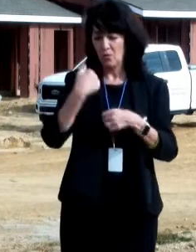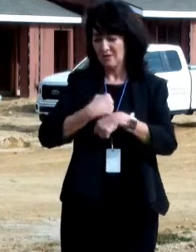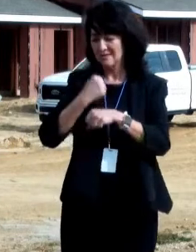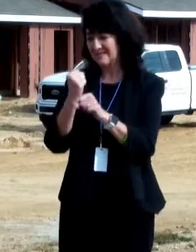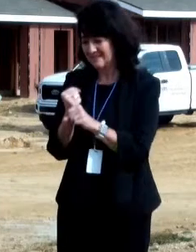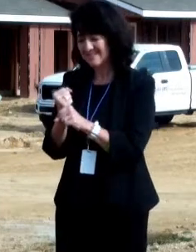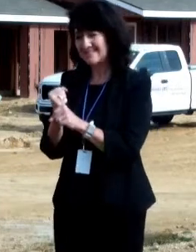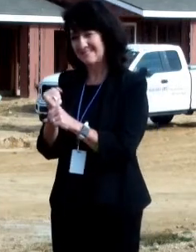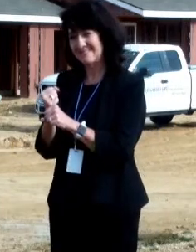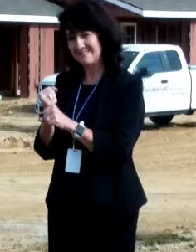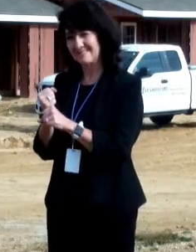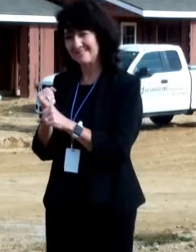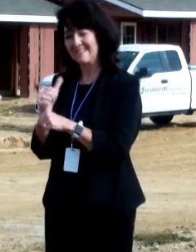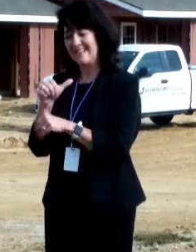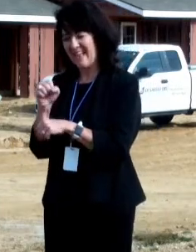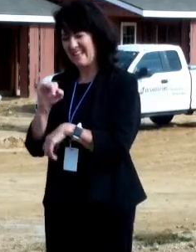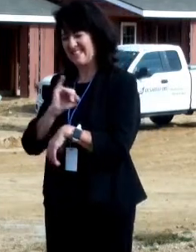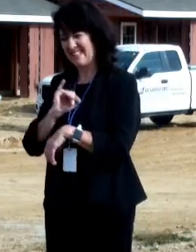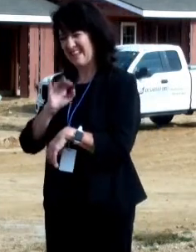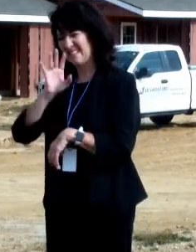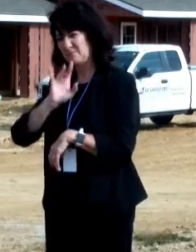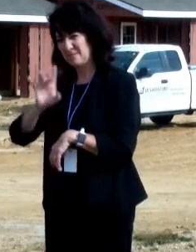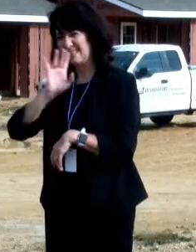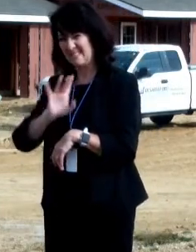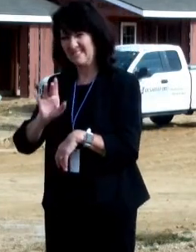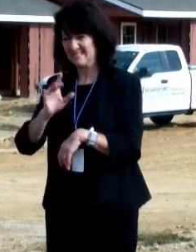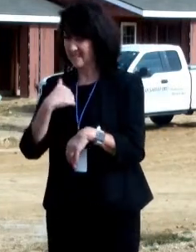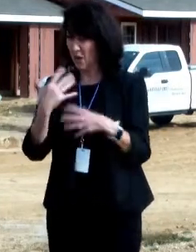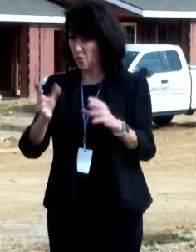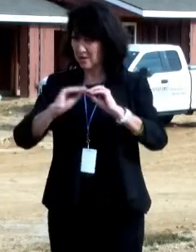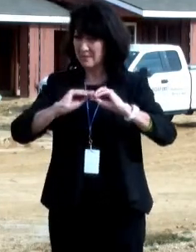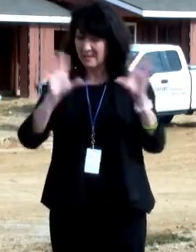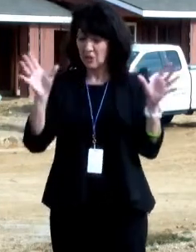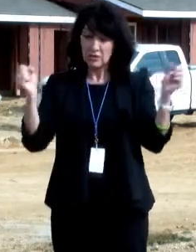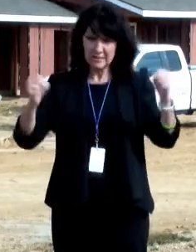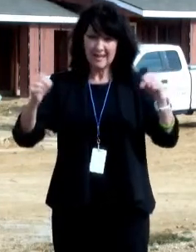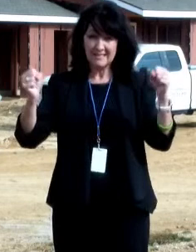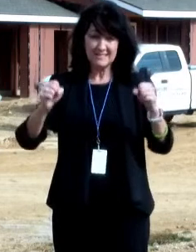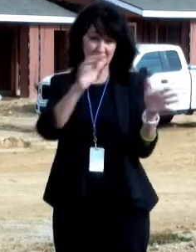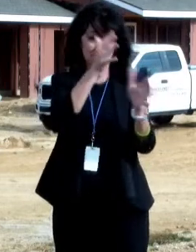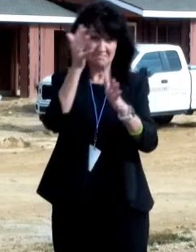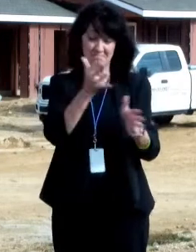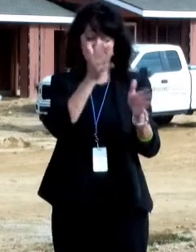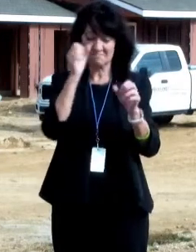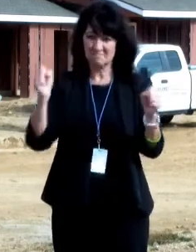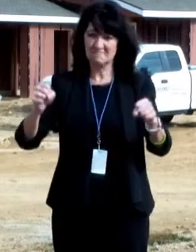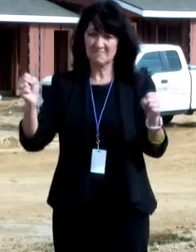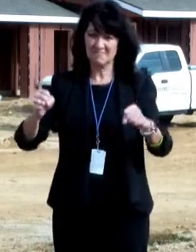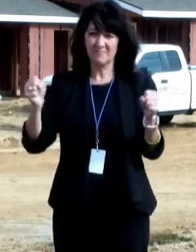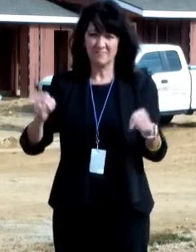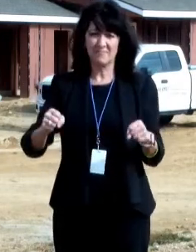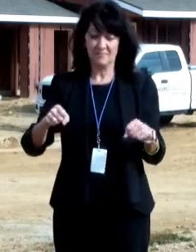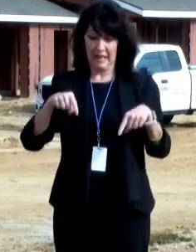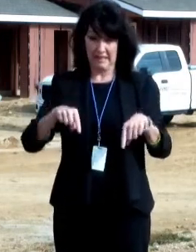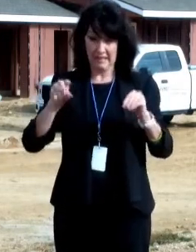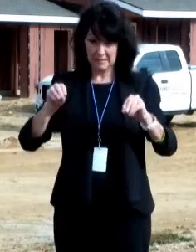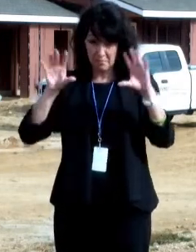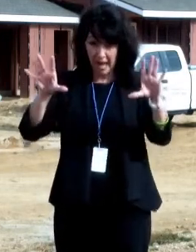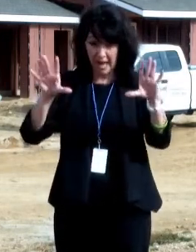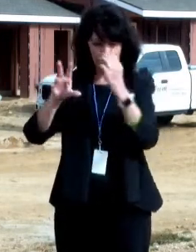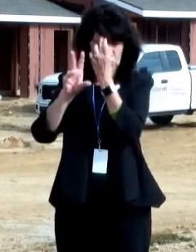I speak. Now let's be clear. Yes, let's be clear. This ain't magic.